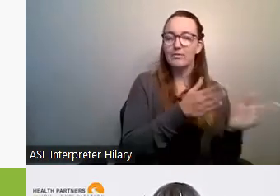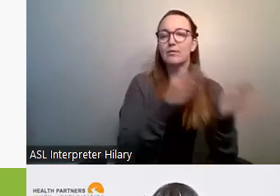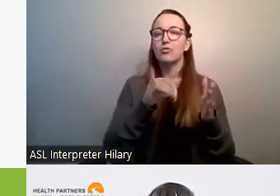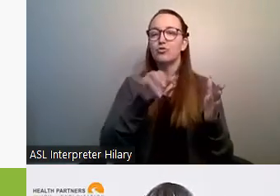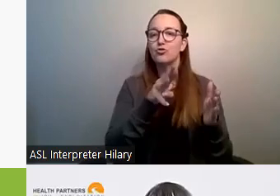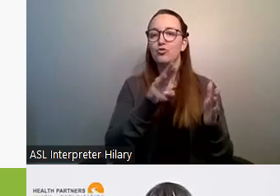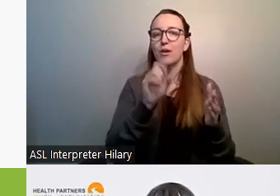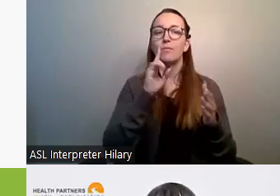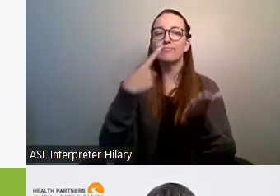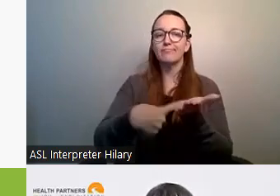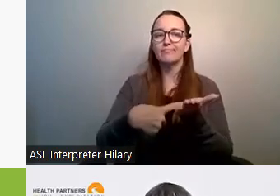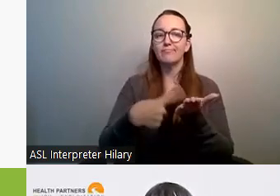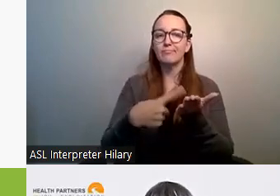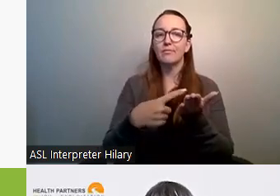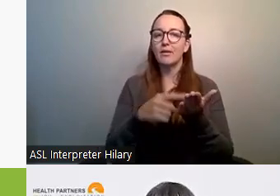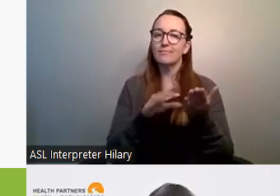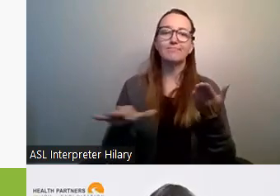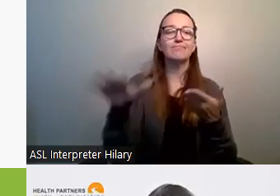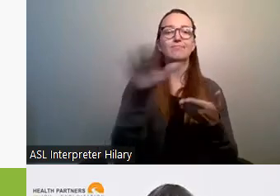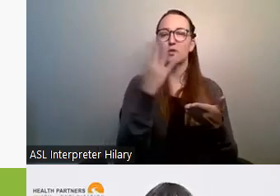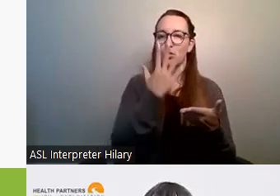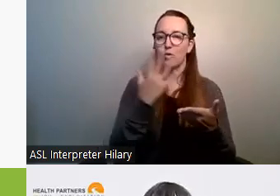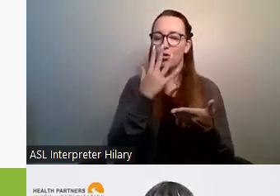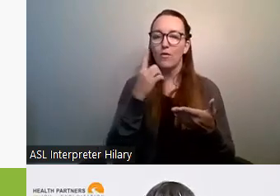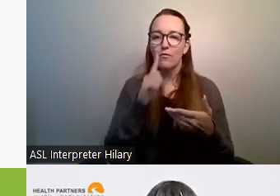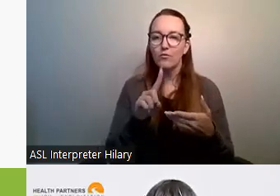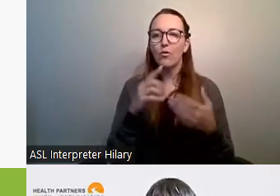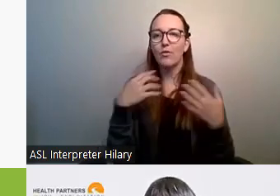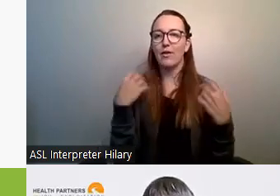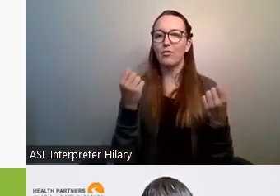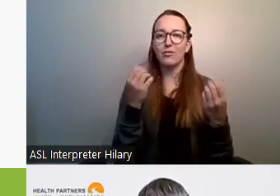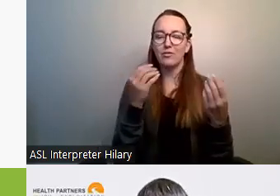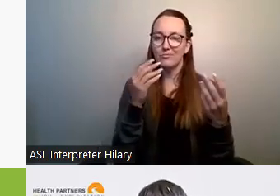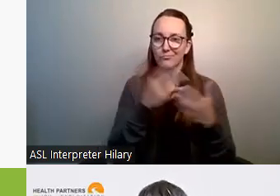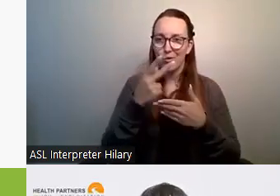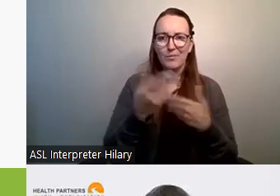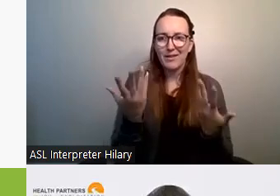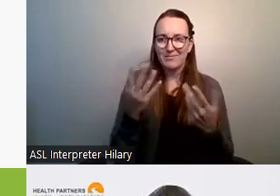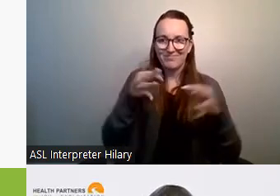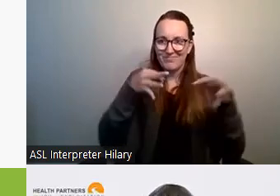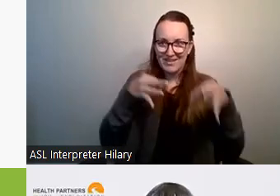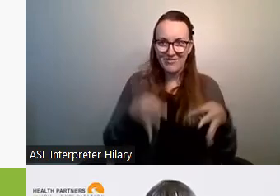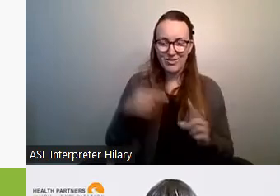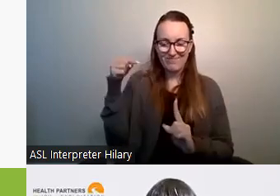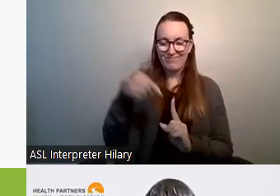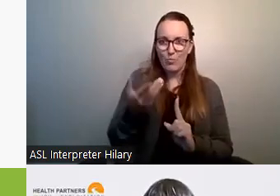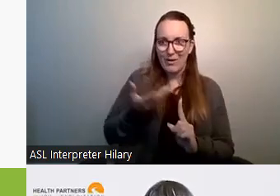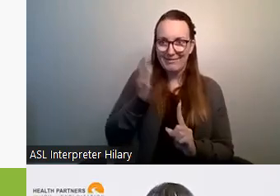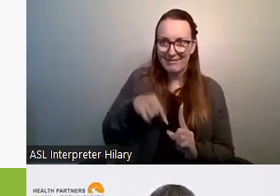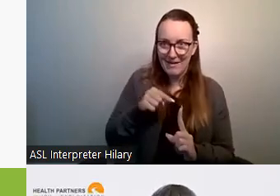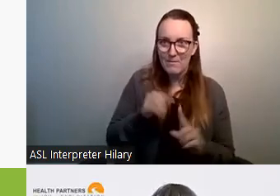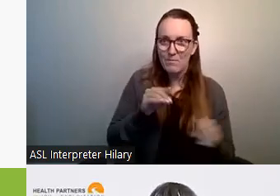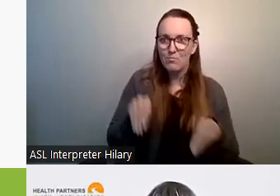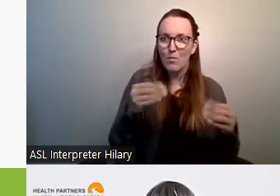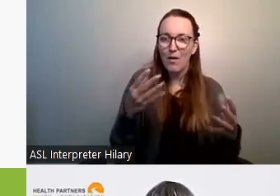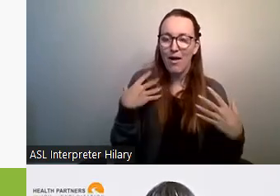national landscape of mobile health programs and a definition. What is mobile health? Next, we'll hear from Dr. Winford about her health